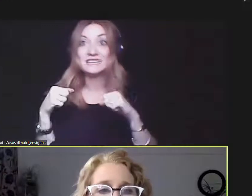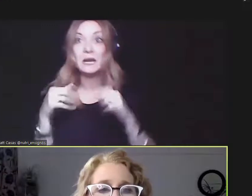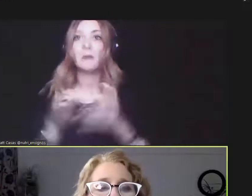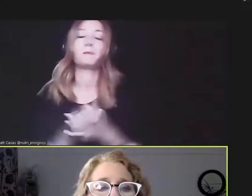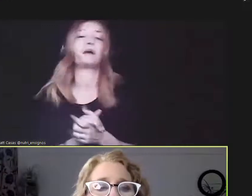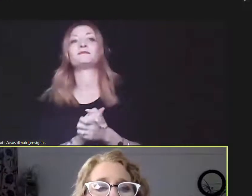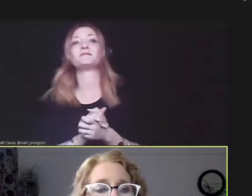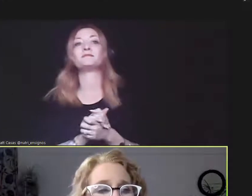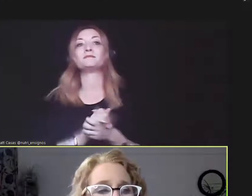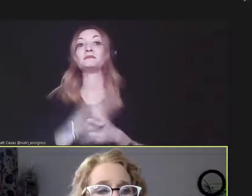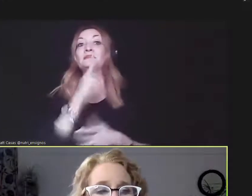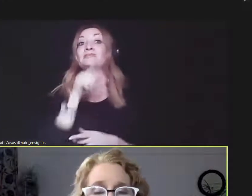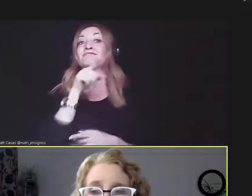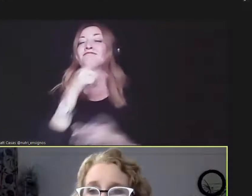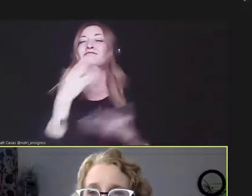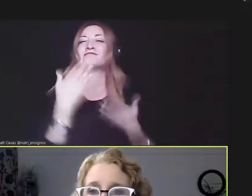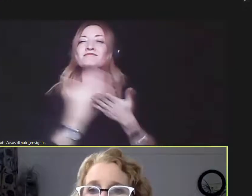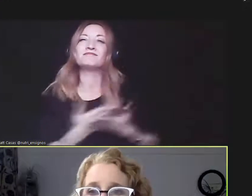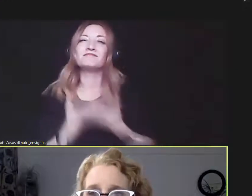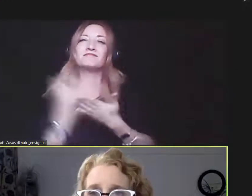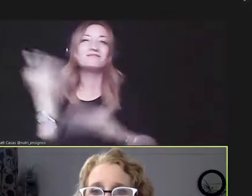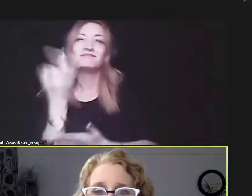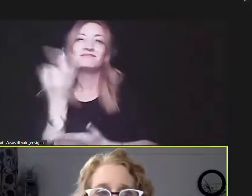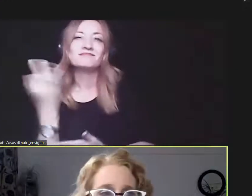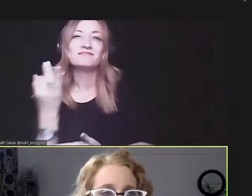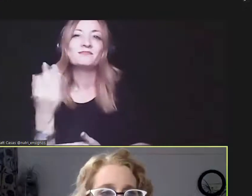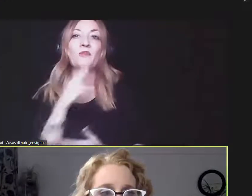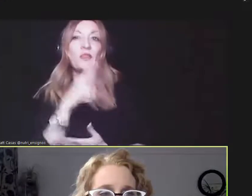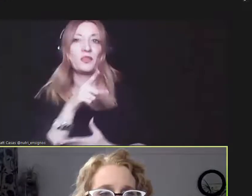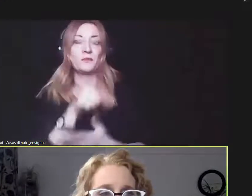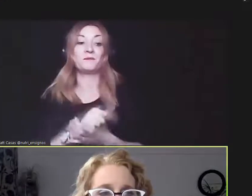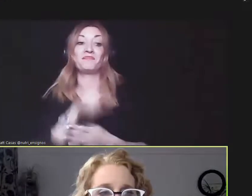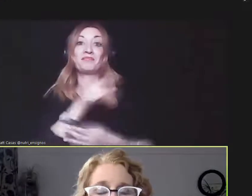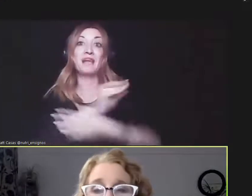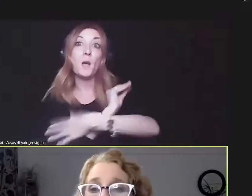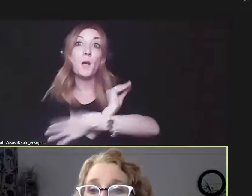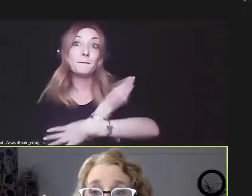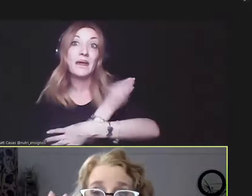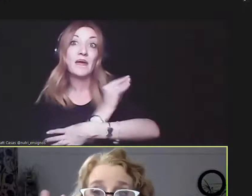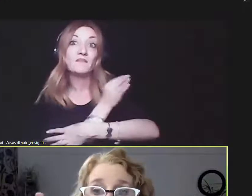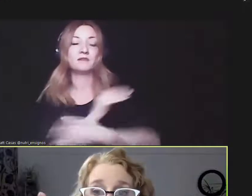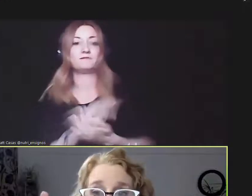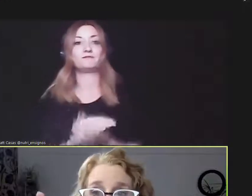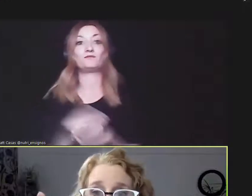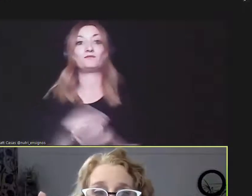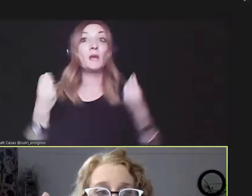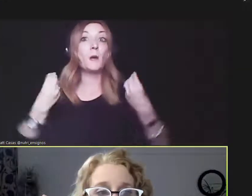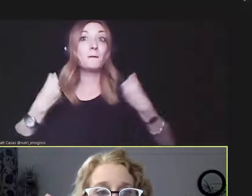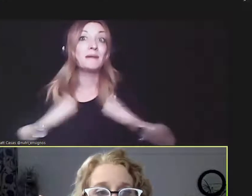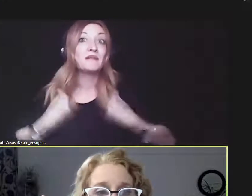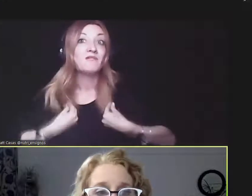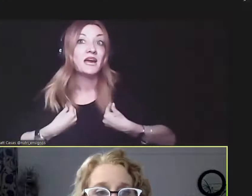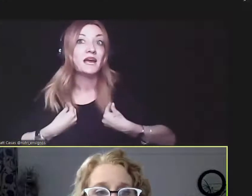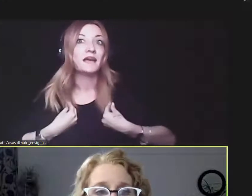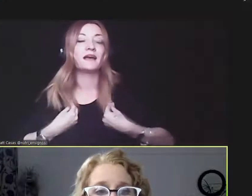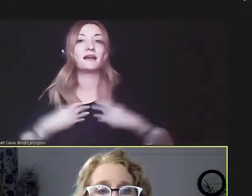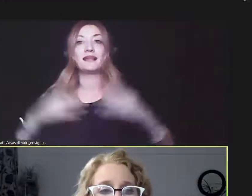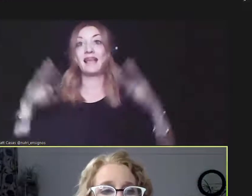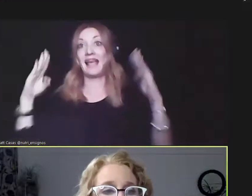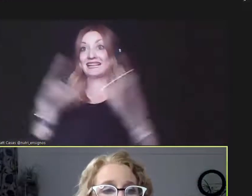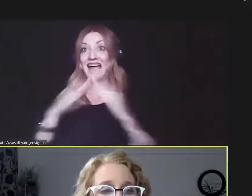homes that were using disinfectant cleaning products twice a week, 2 times a